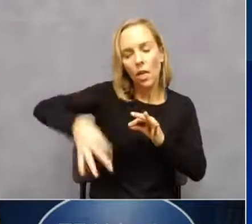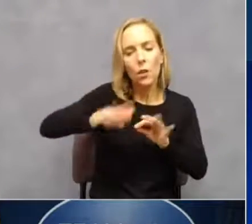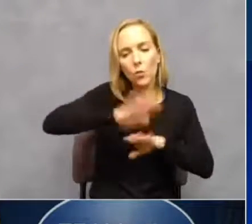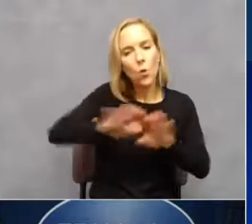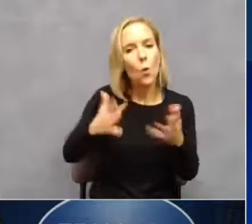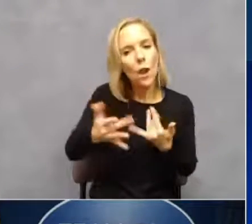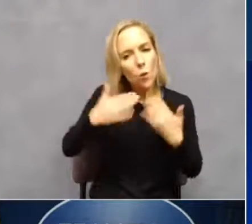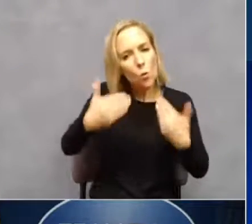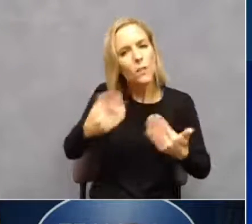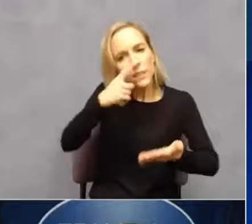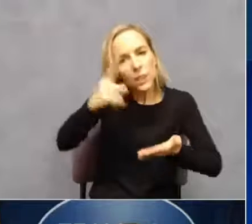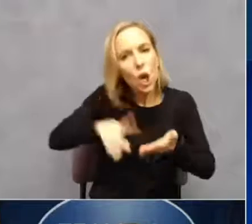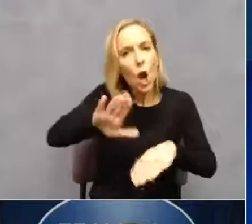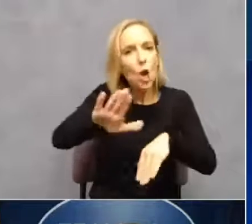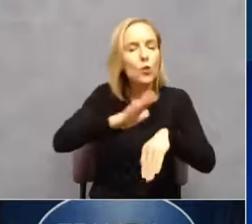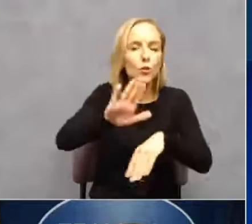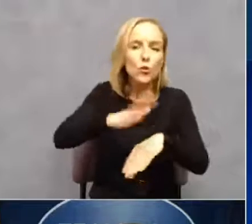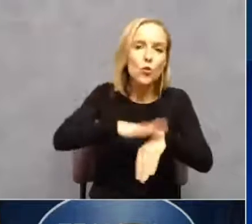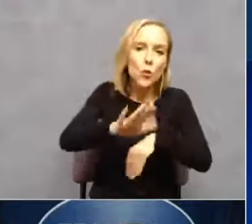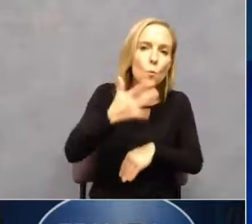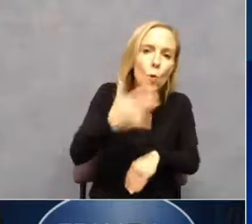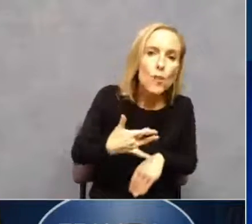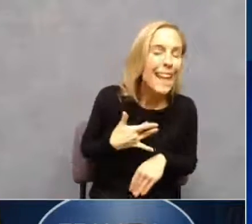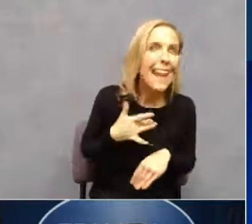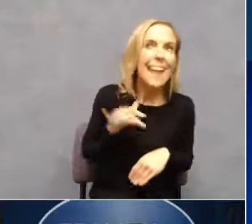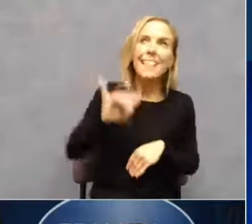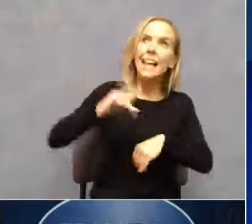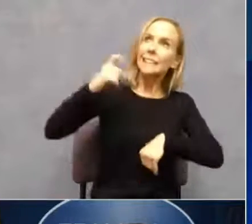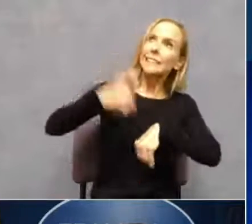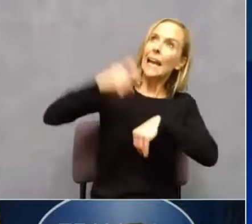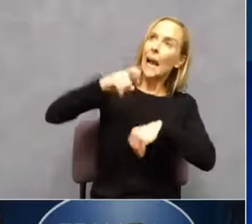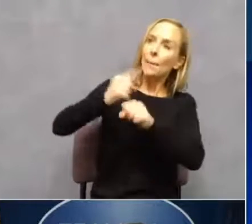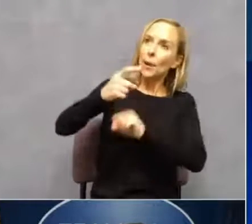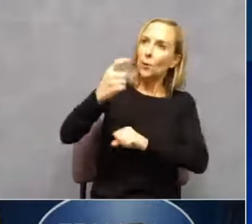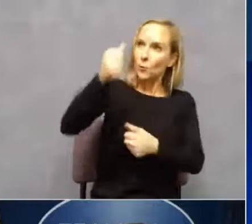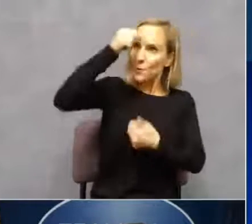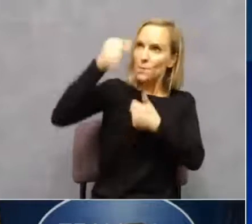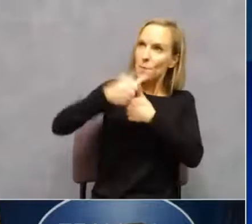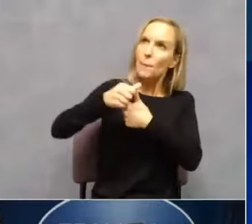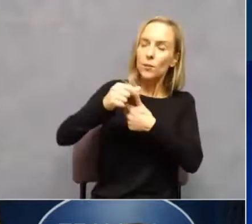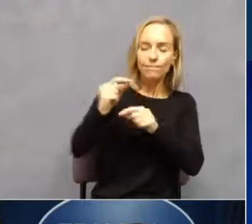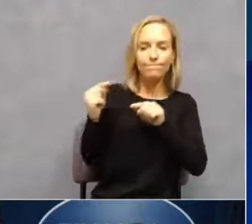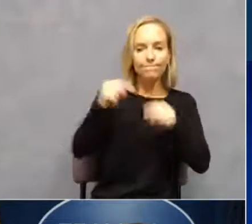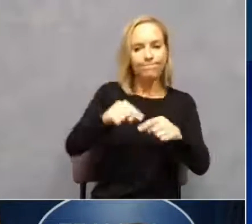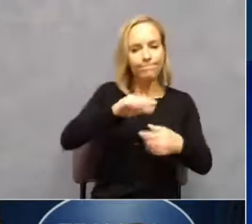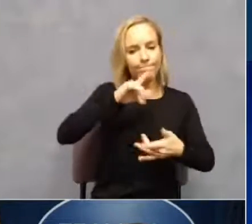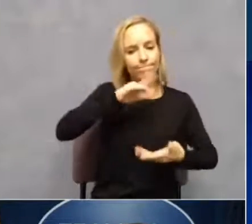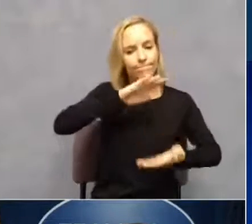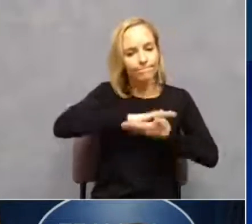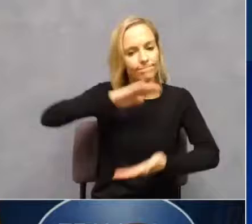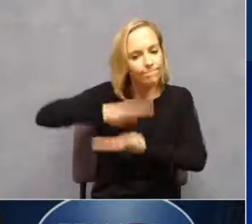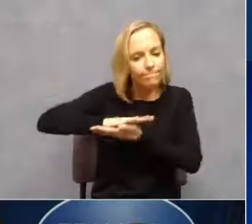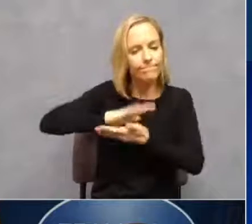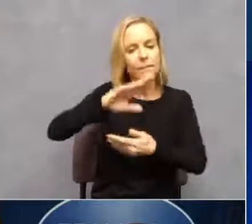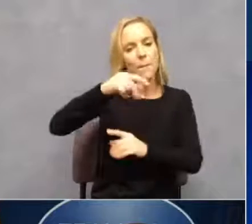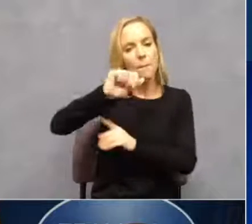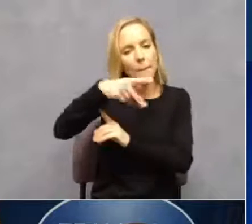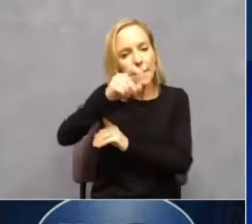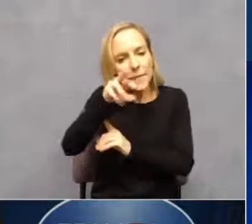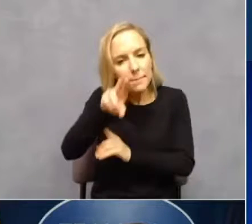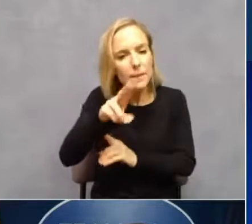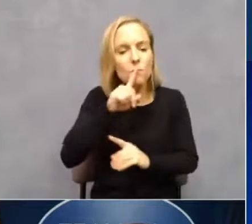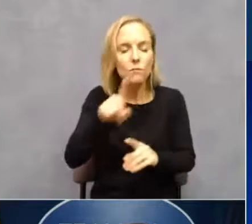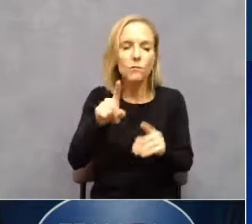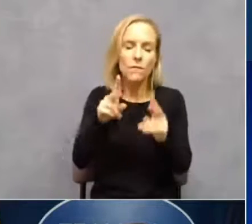your birthday, make sure that's the time that you go and have your mammogram. Have a pap smear. Please get